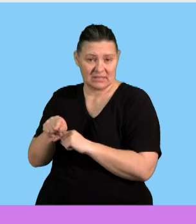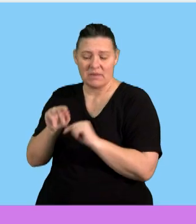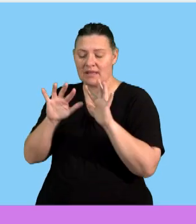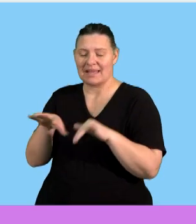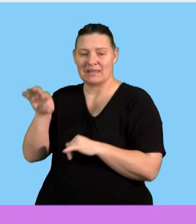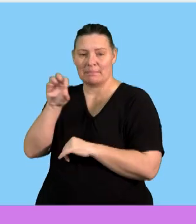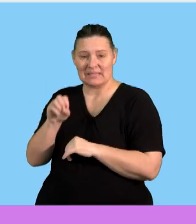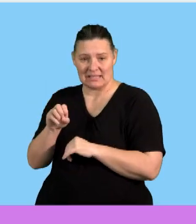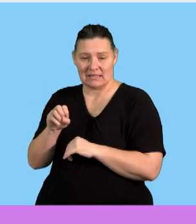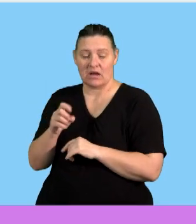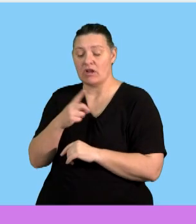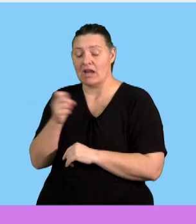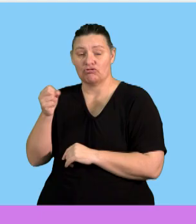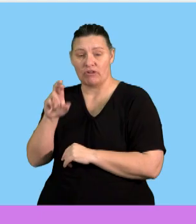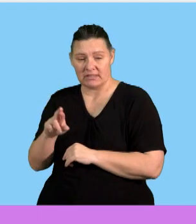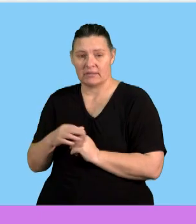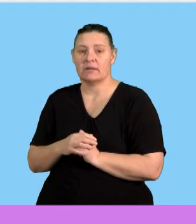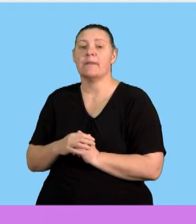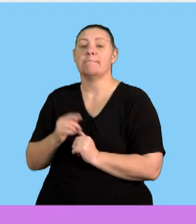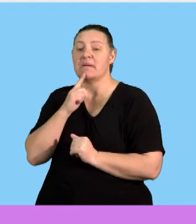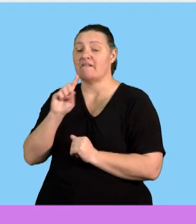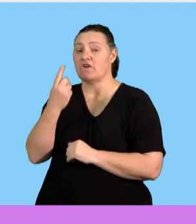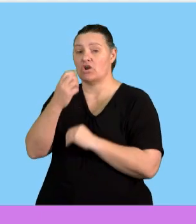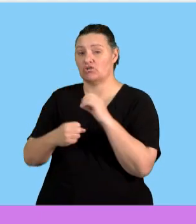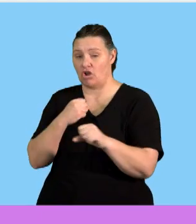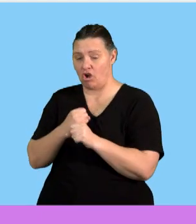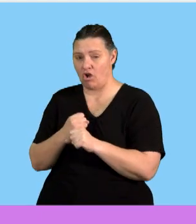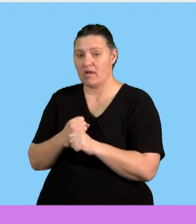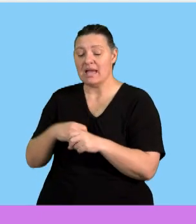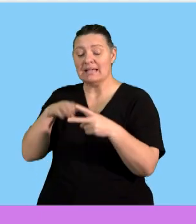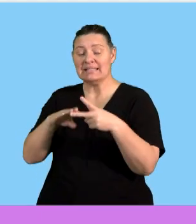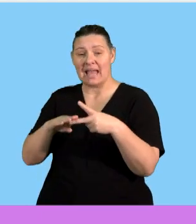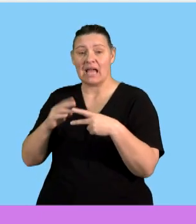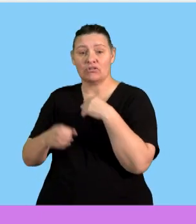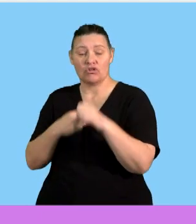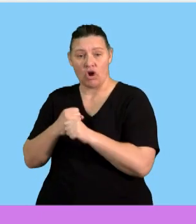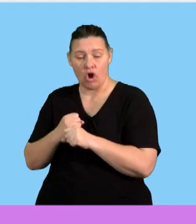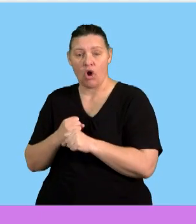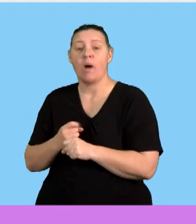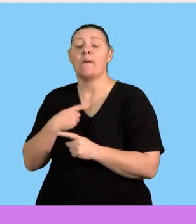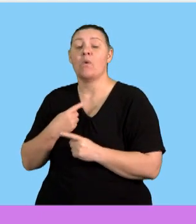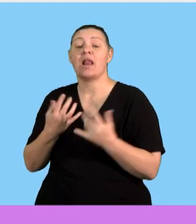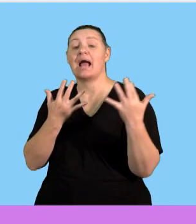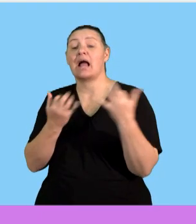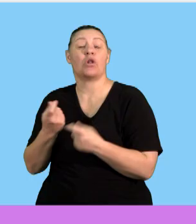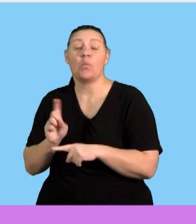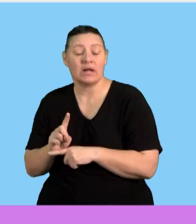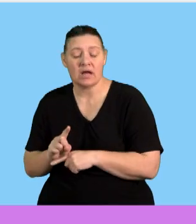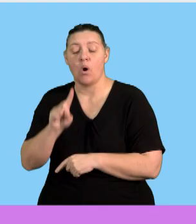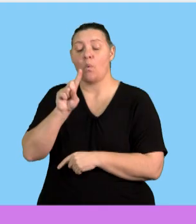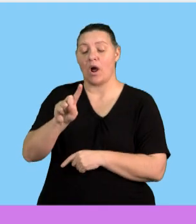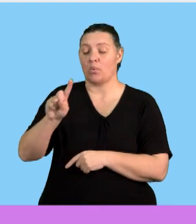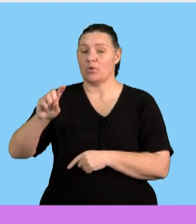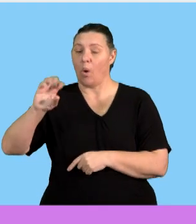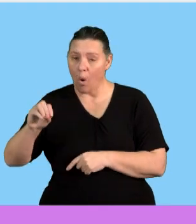earn 10% interest on 100 Rand for year 1, for year 2, the interest will be calculated